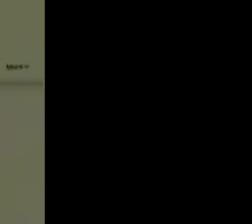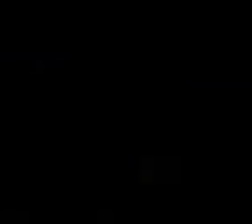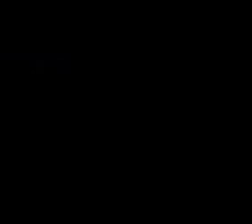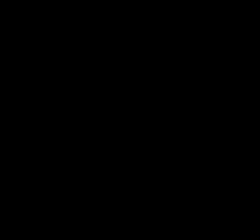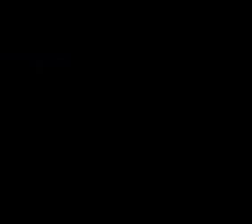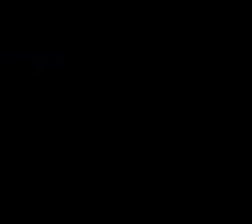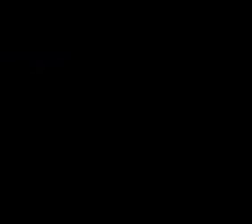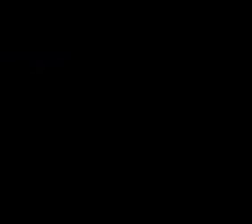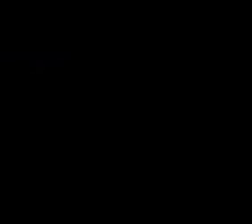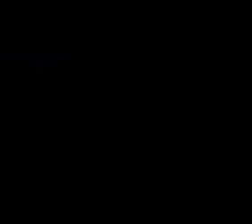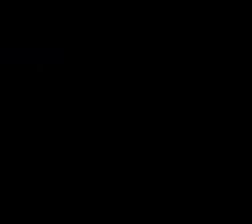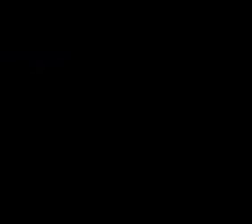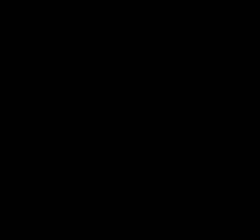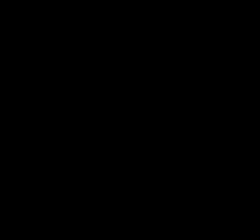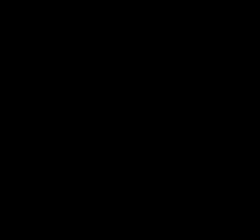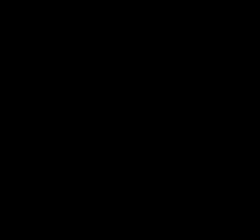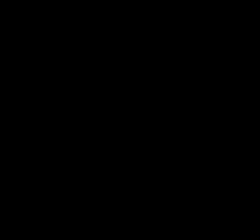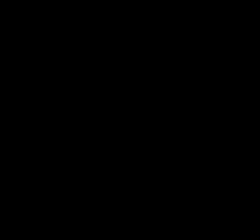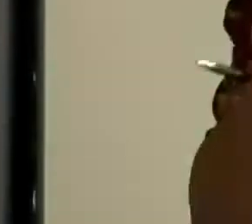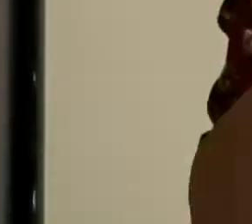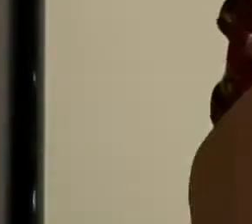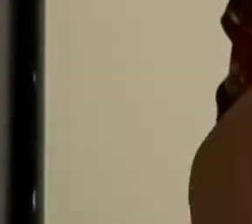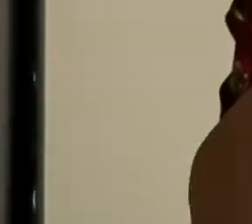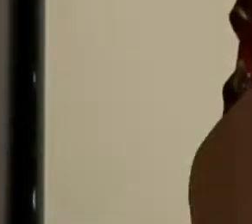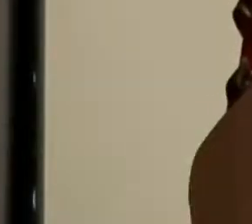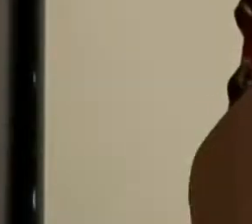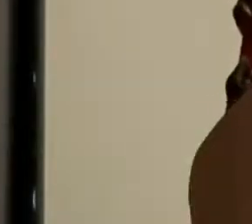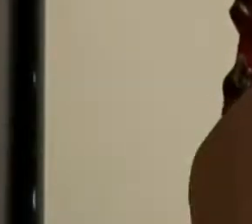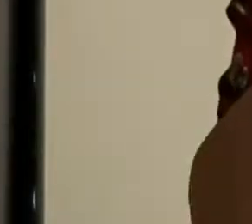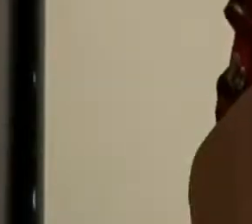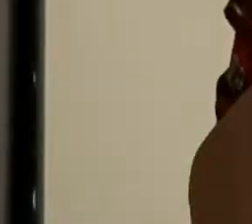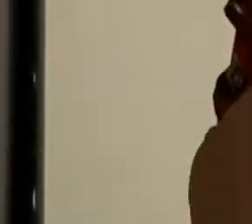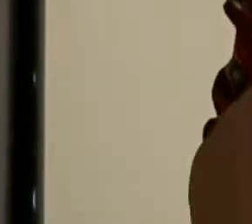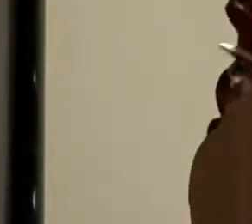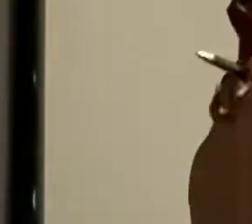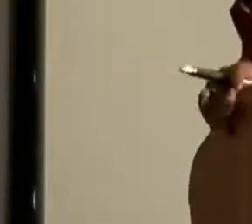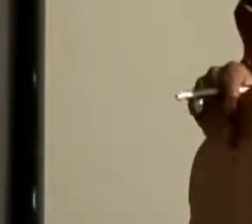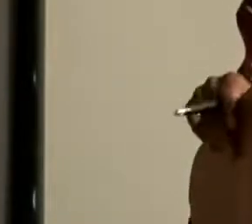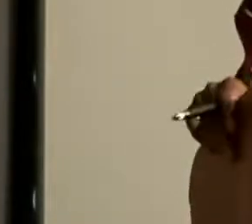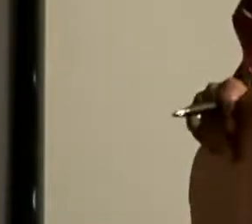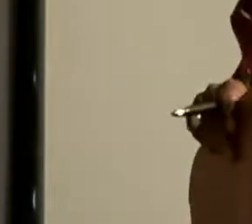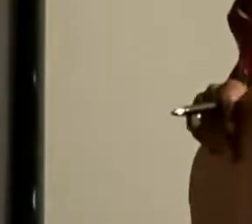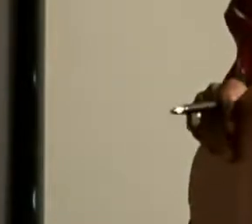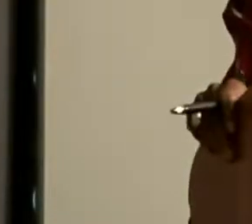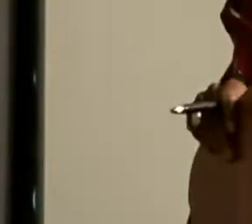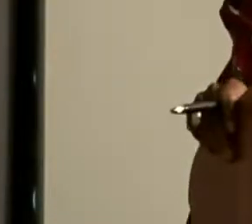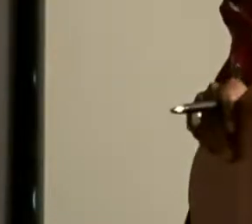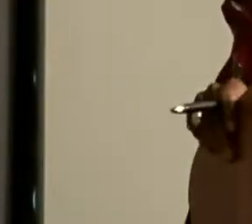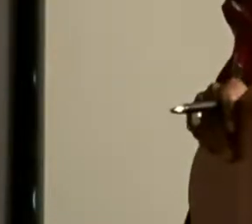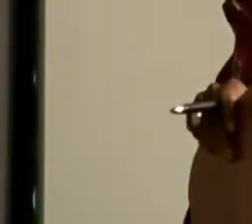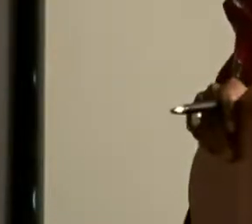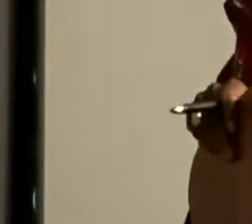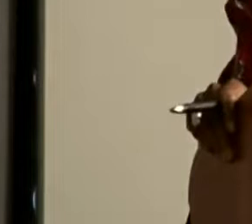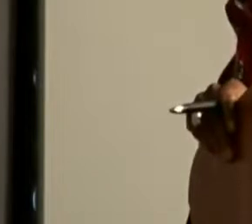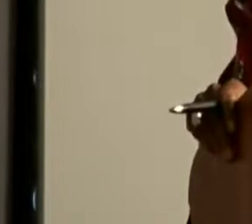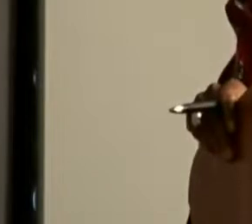Thank you so very much, Imani Jacqueline Brown, for that testimony. We have one last